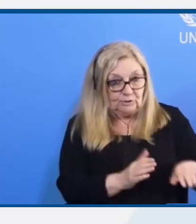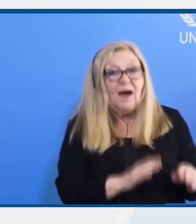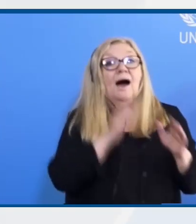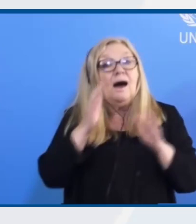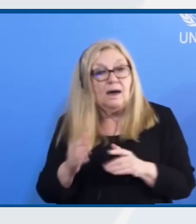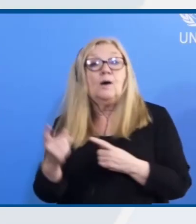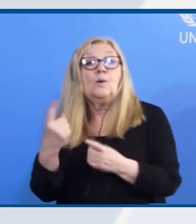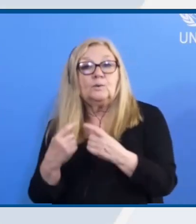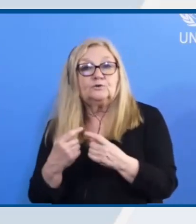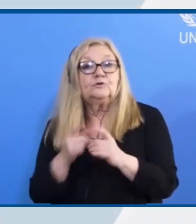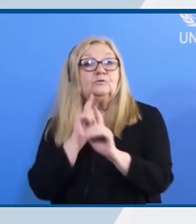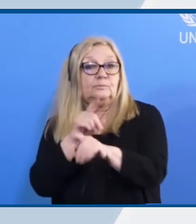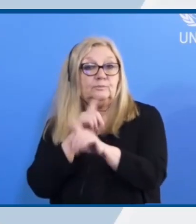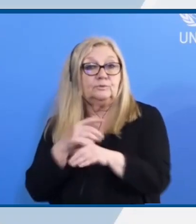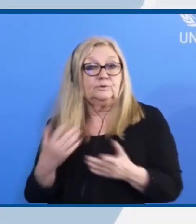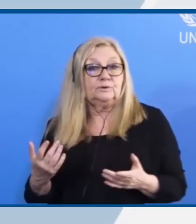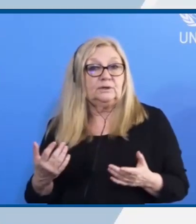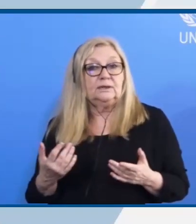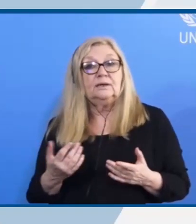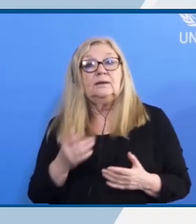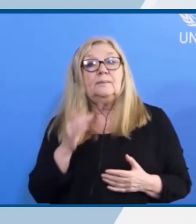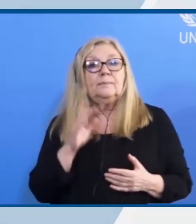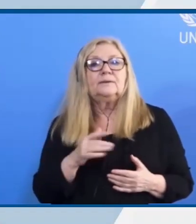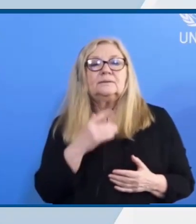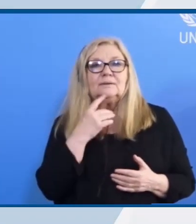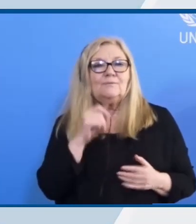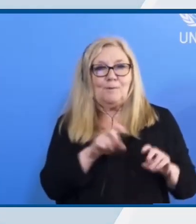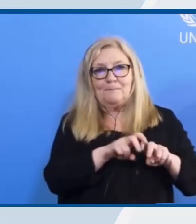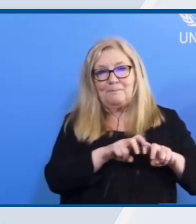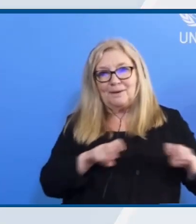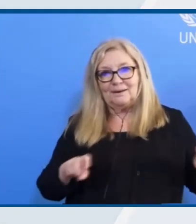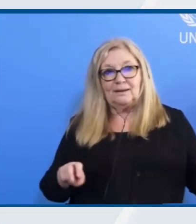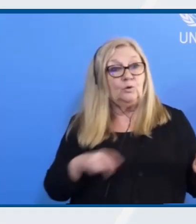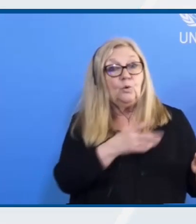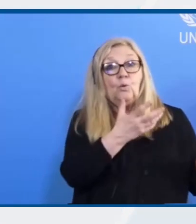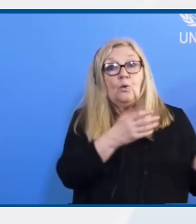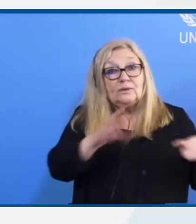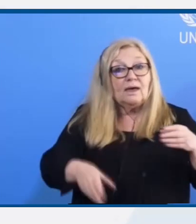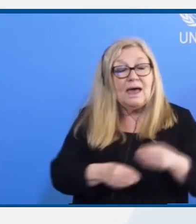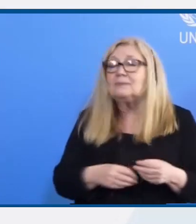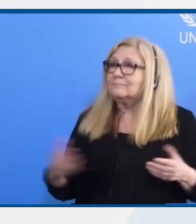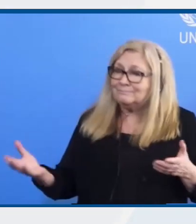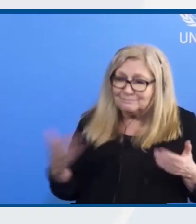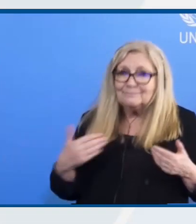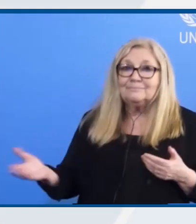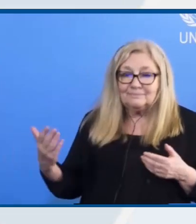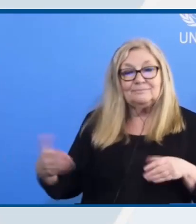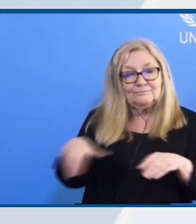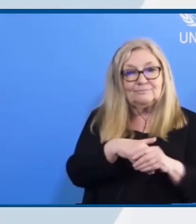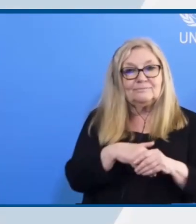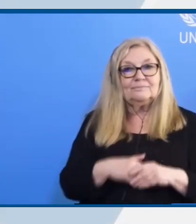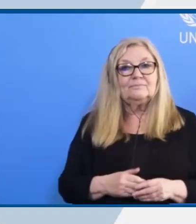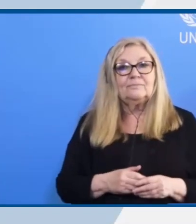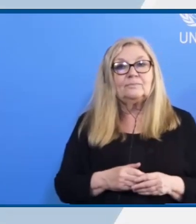are already addressing some of you with those questions, but of course, if other panelists you would also like to come in, by all means, please do it. So there